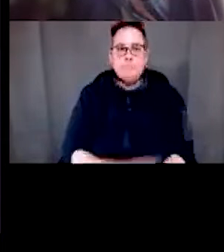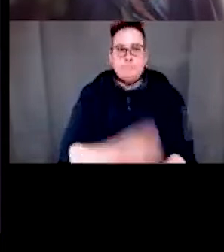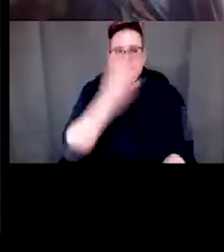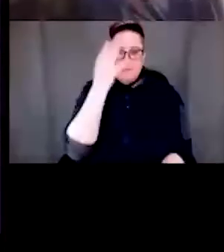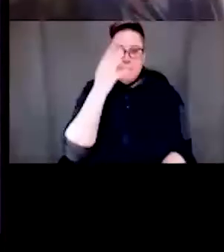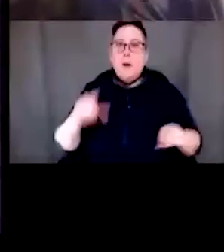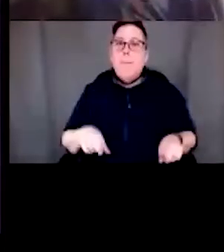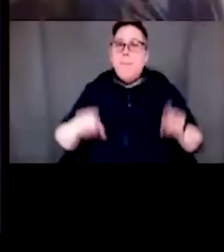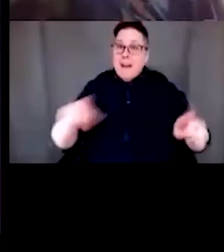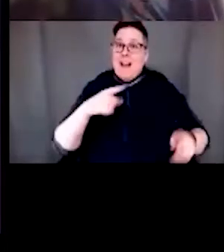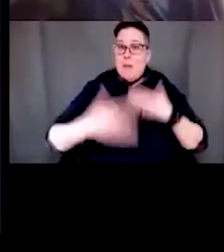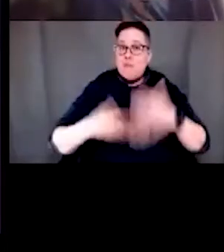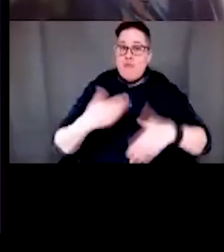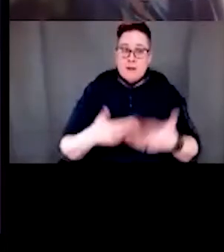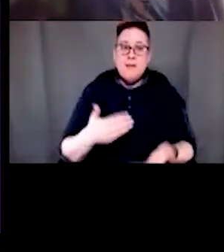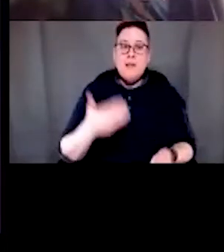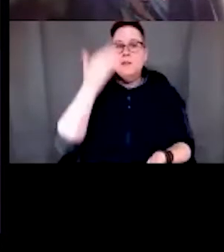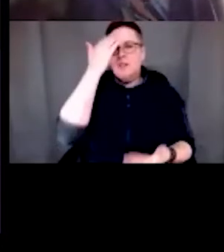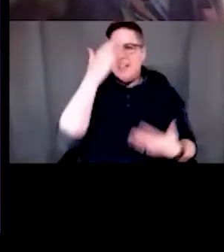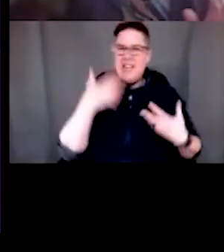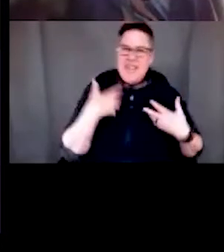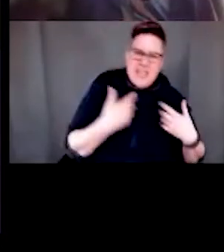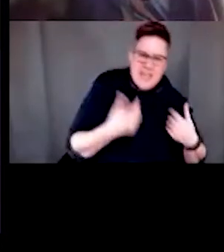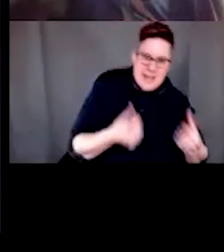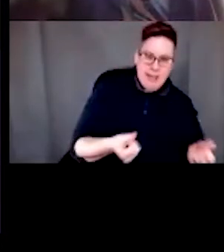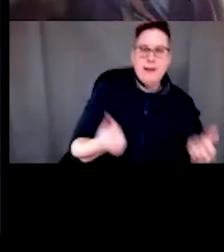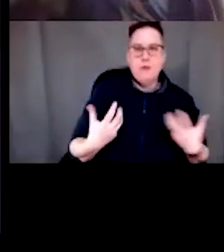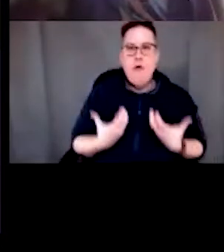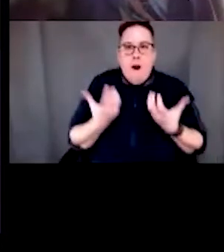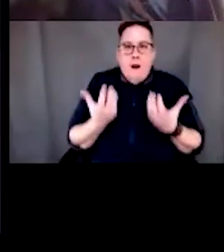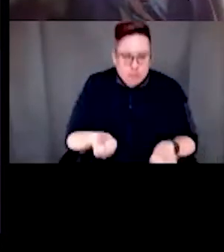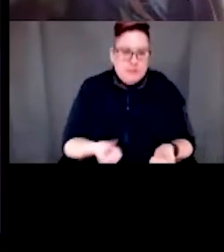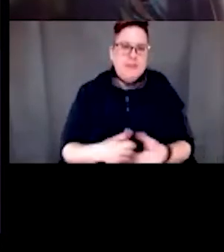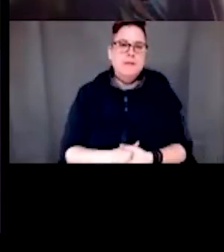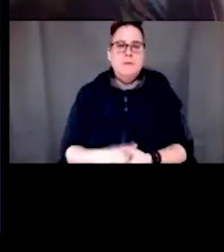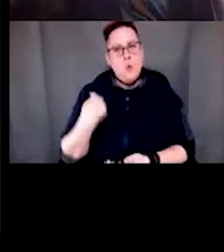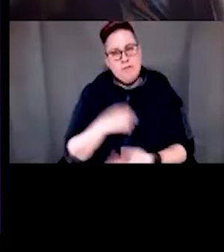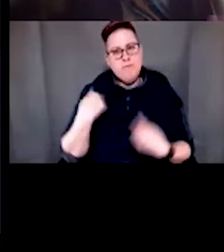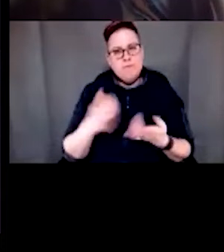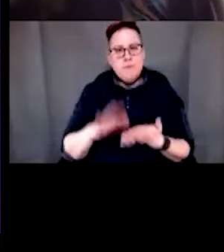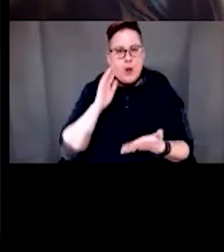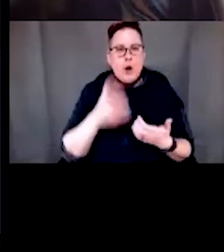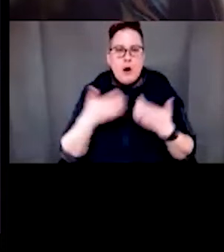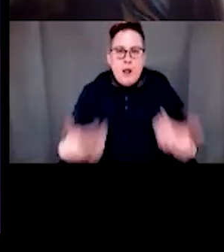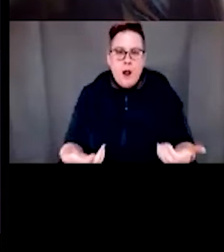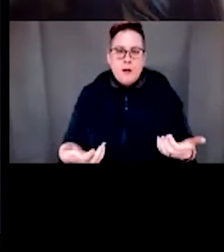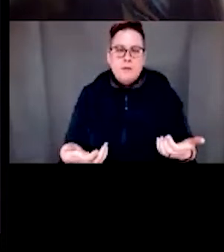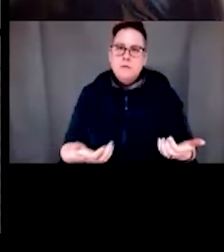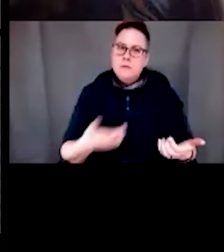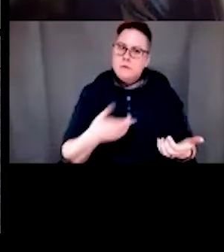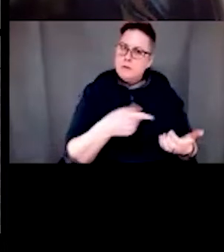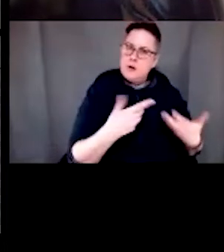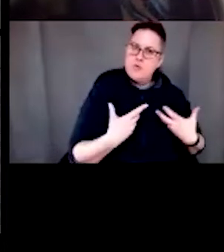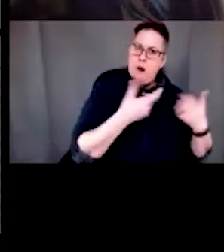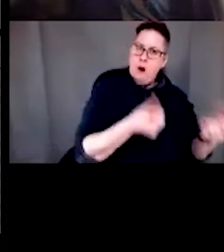parallel process and what we know about healing and recovery in individuals, and we've learned a lot, doesn't that offer ideas